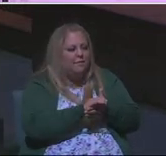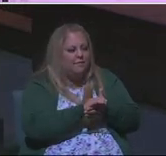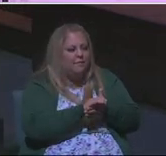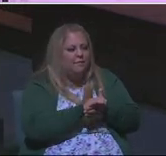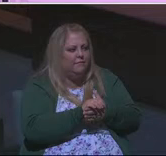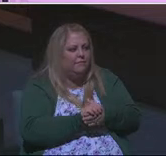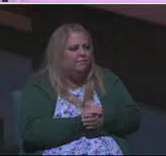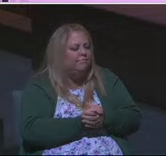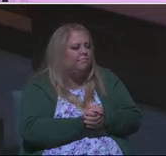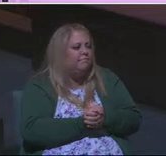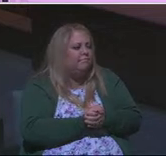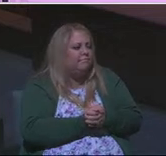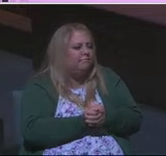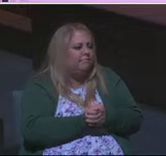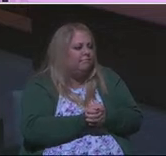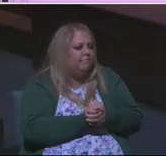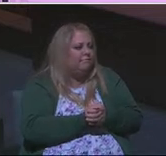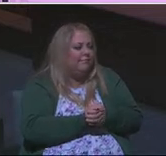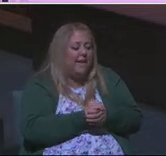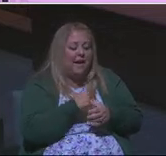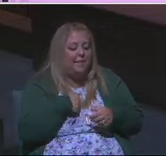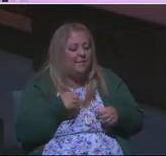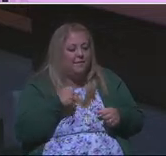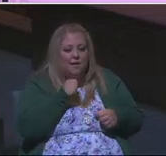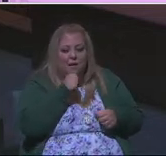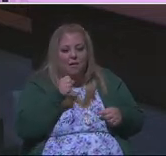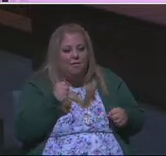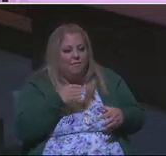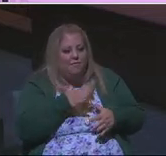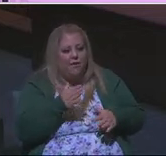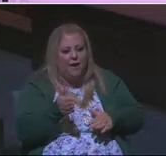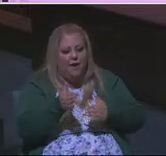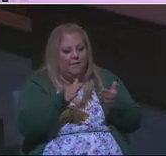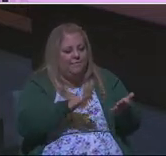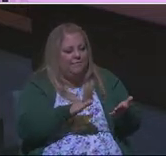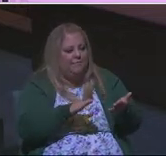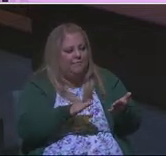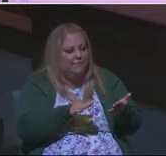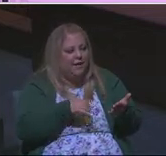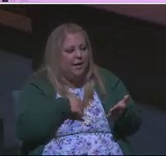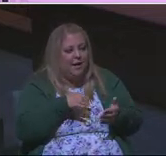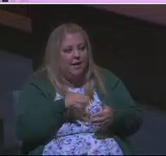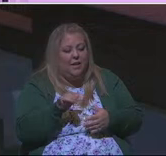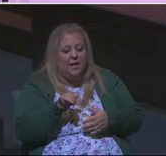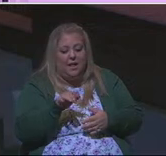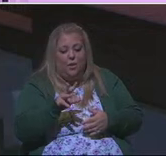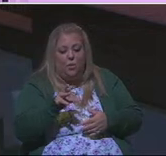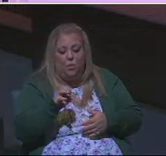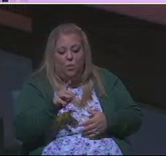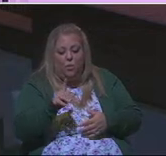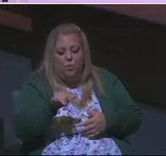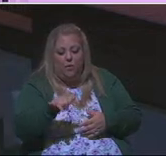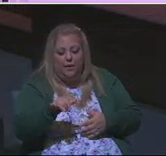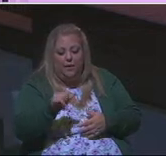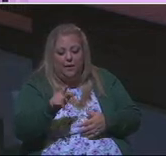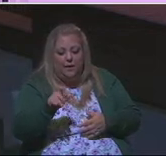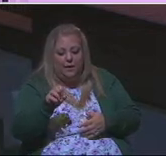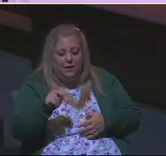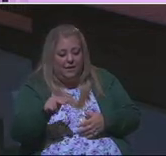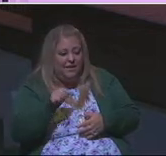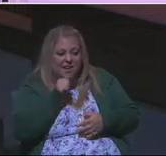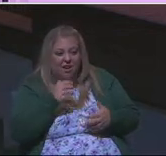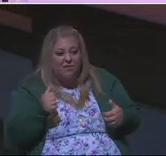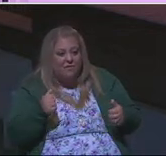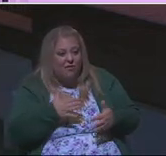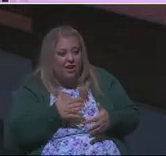Listen, I'm not afraid of death. I'm like Woody Allen. I'm not afraid to die. I just don't want to be there when it happens.